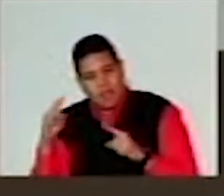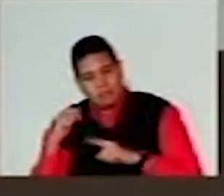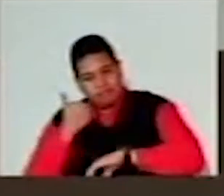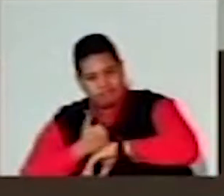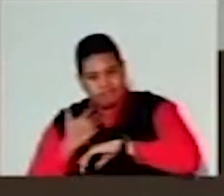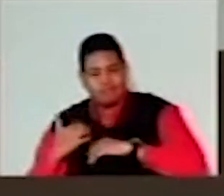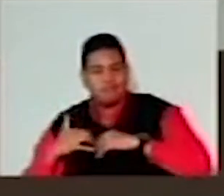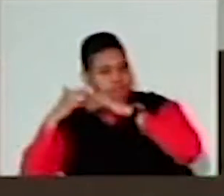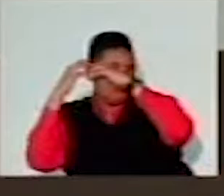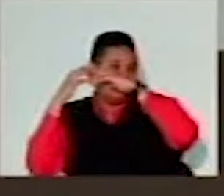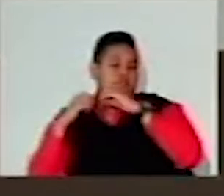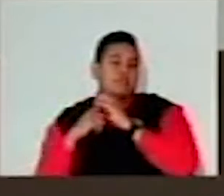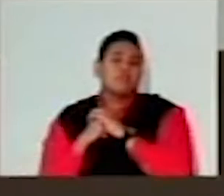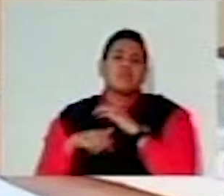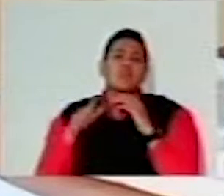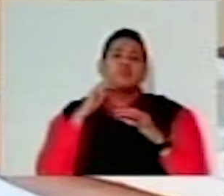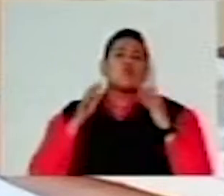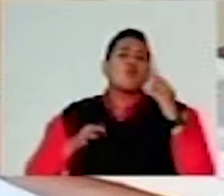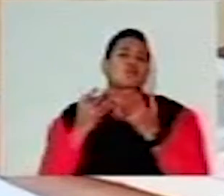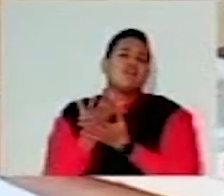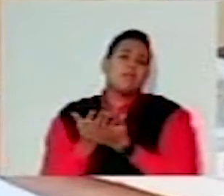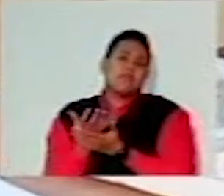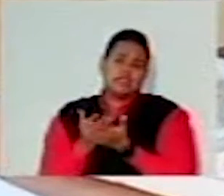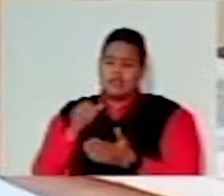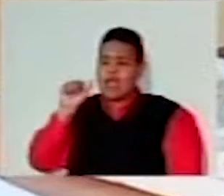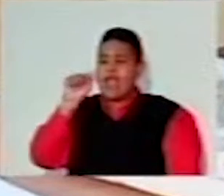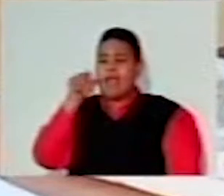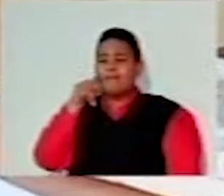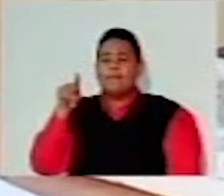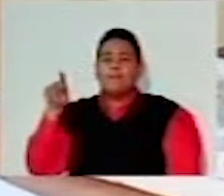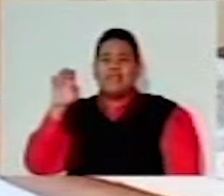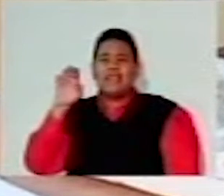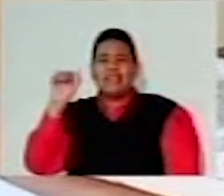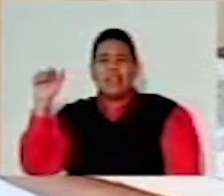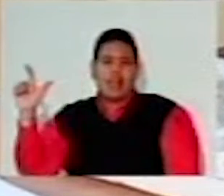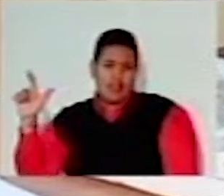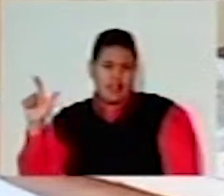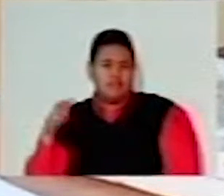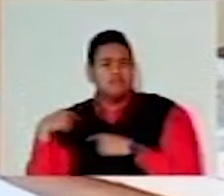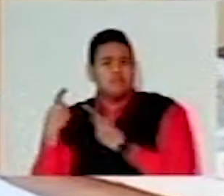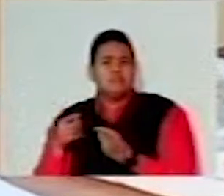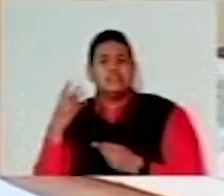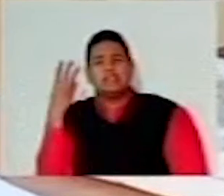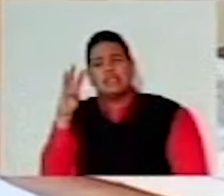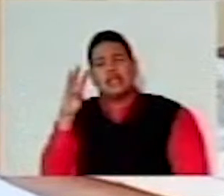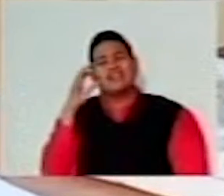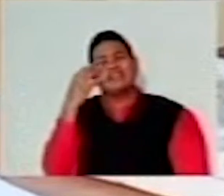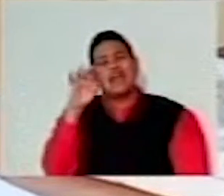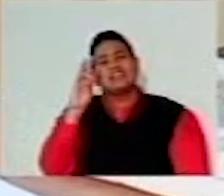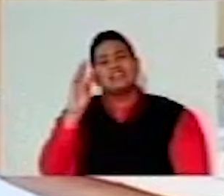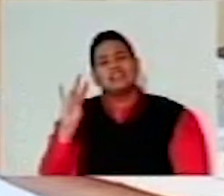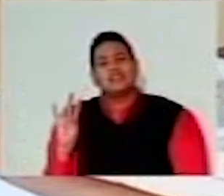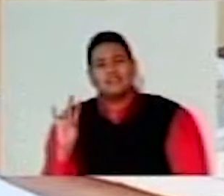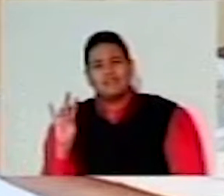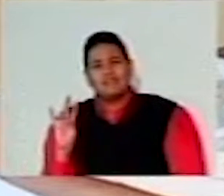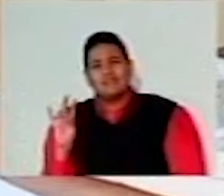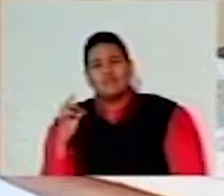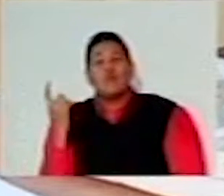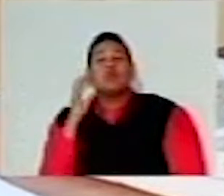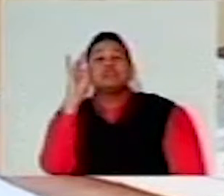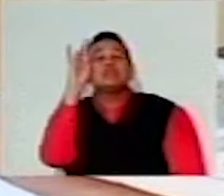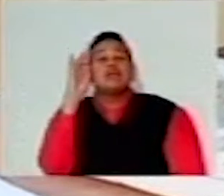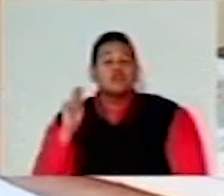of Appeal, since 1962 or 1967, have had only 7 judges.